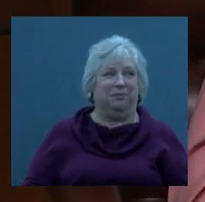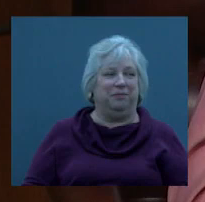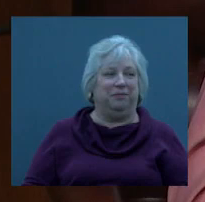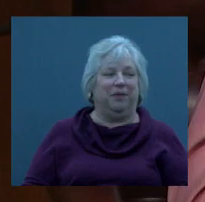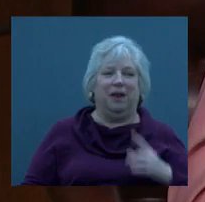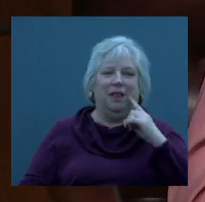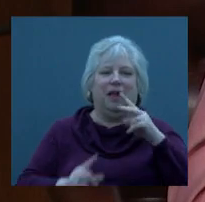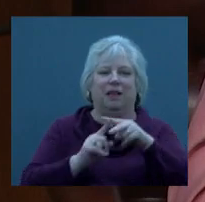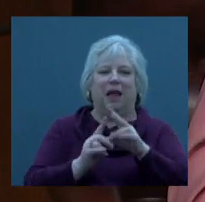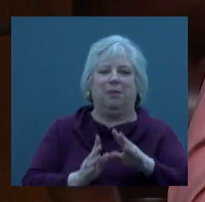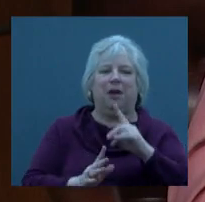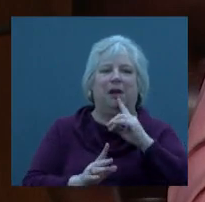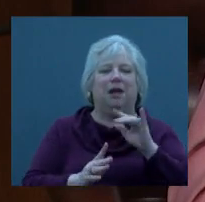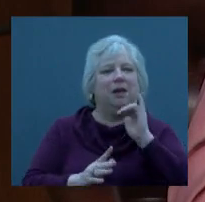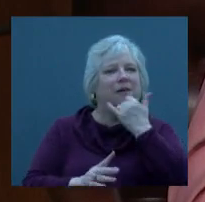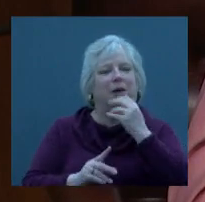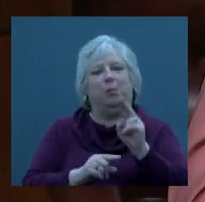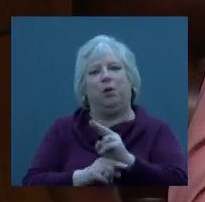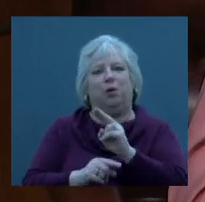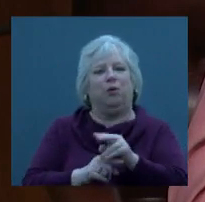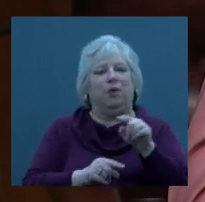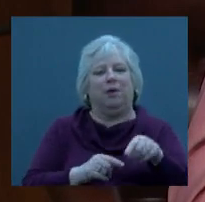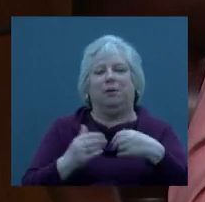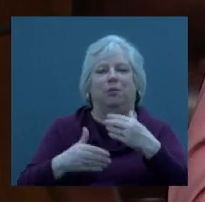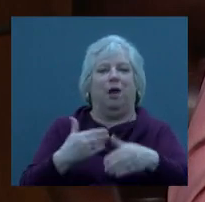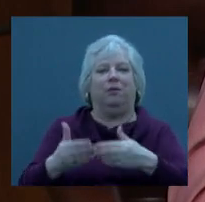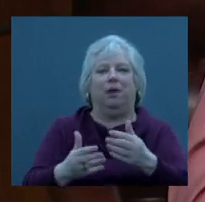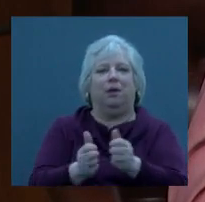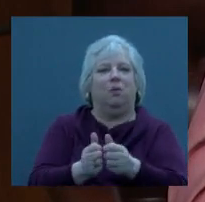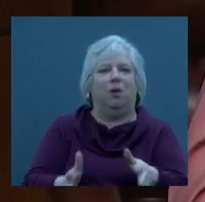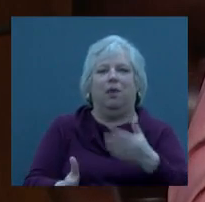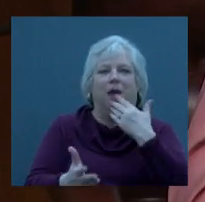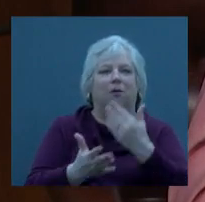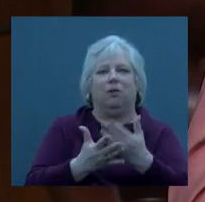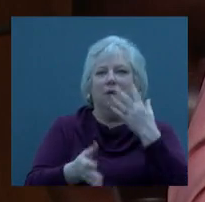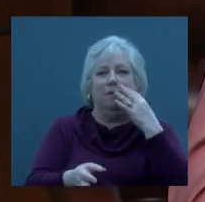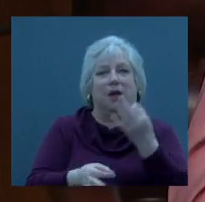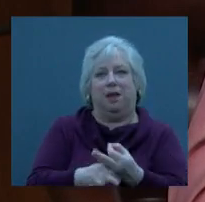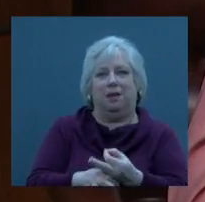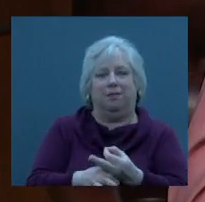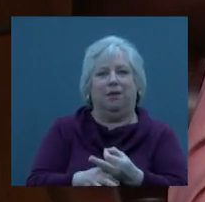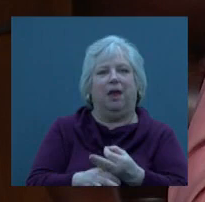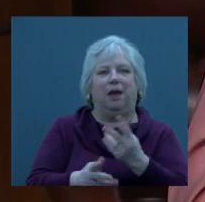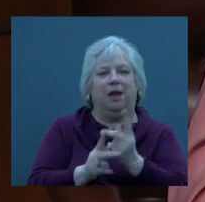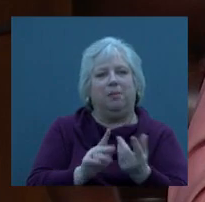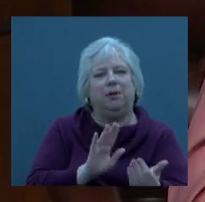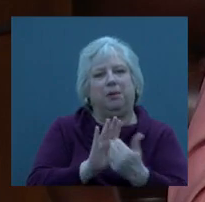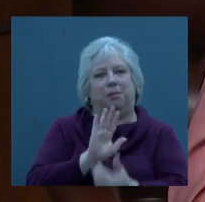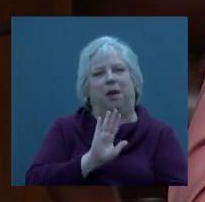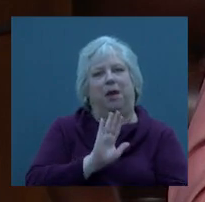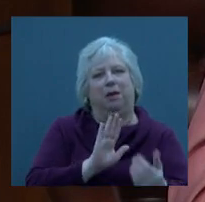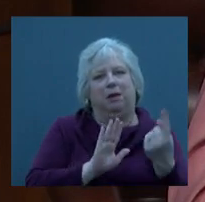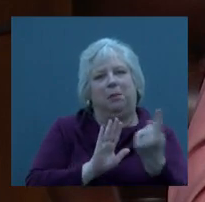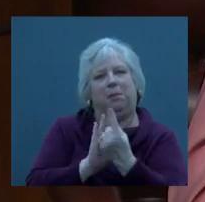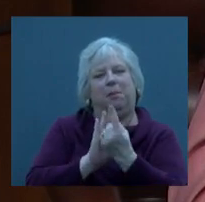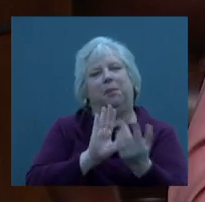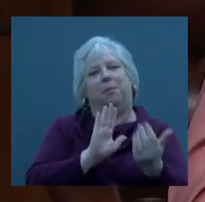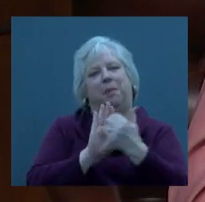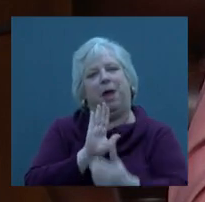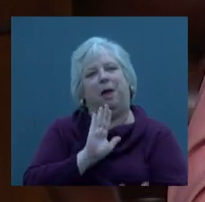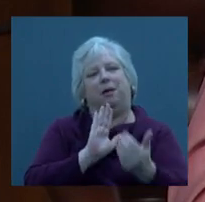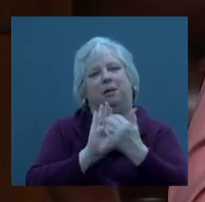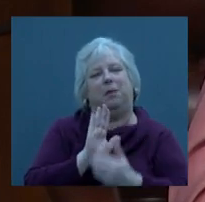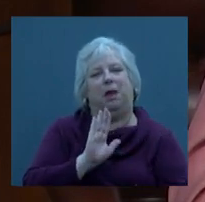I think the applicant has abused this process without any good faith, and he keeps coming back, and